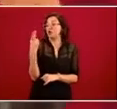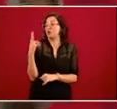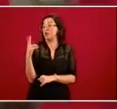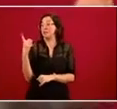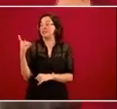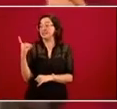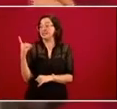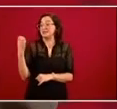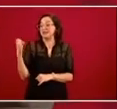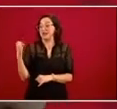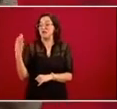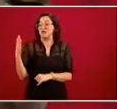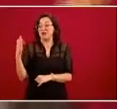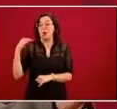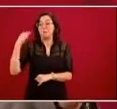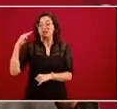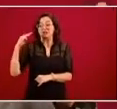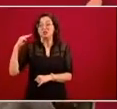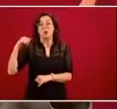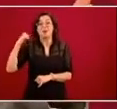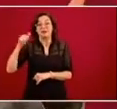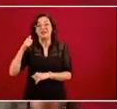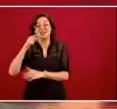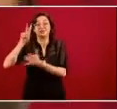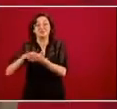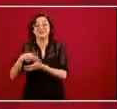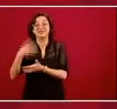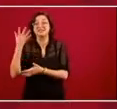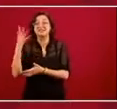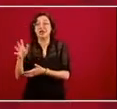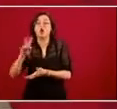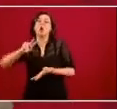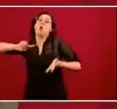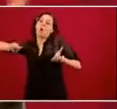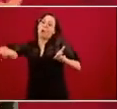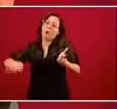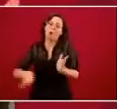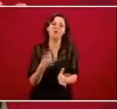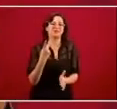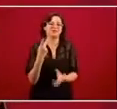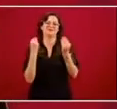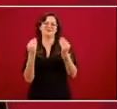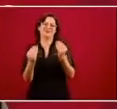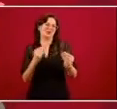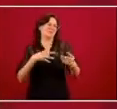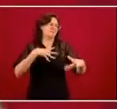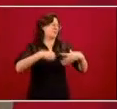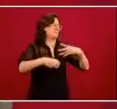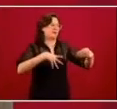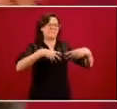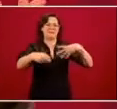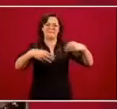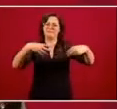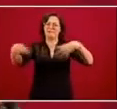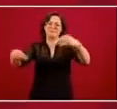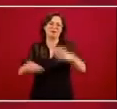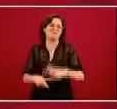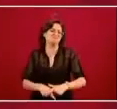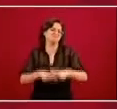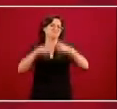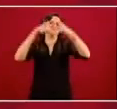we entered October, November, December, and January of 2010, we had